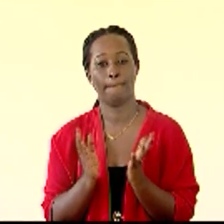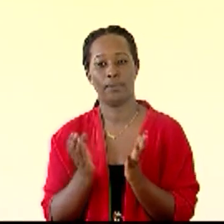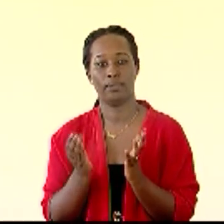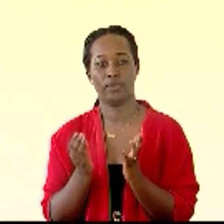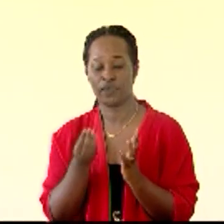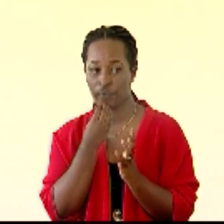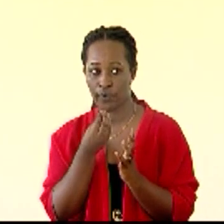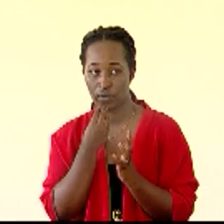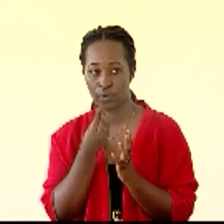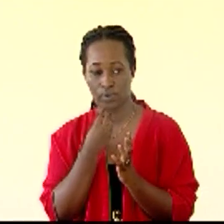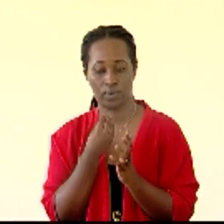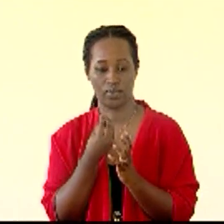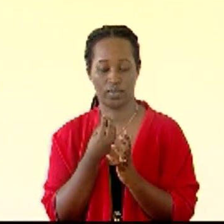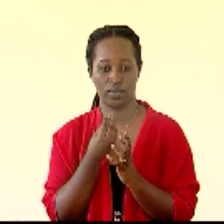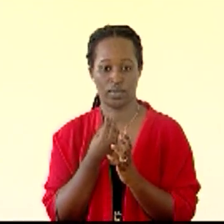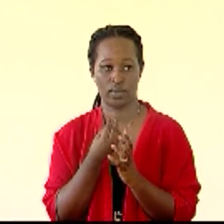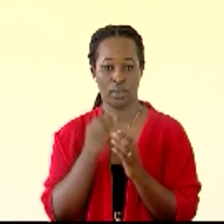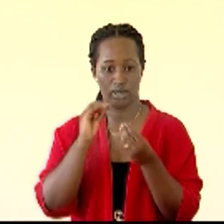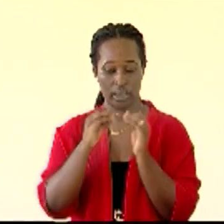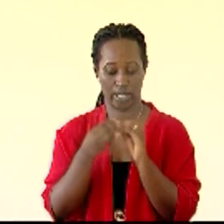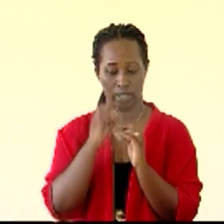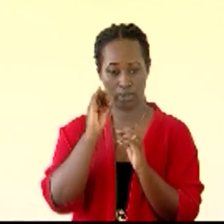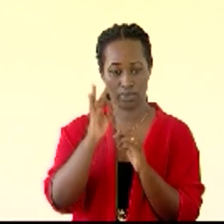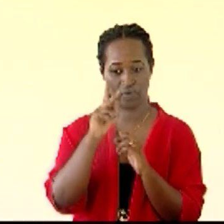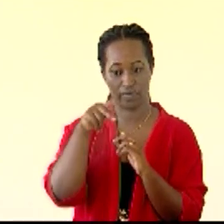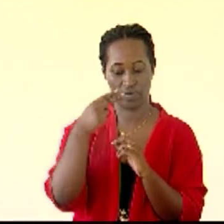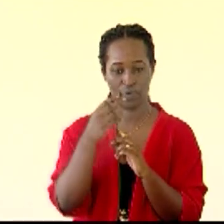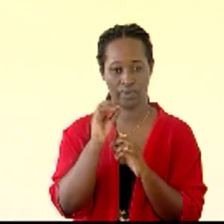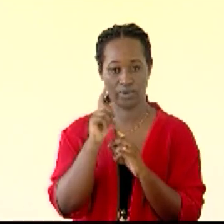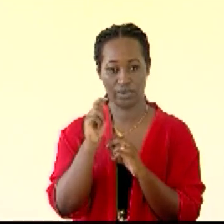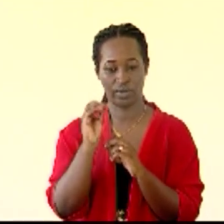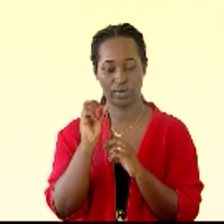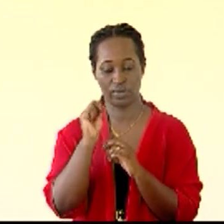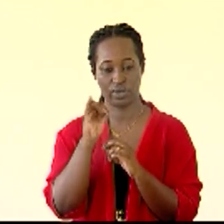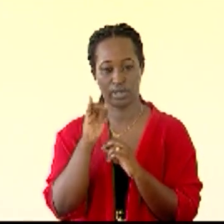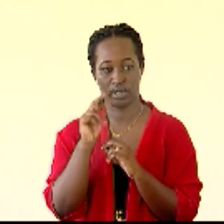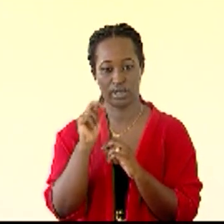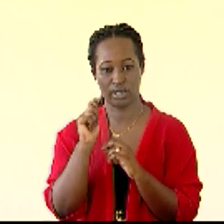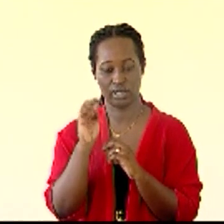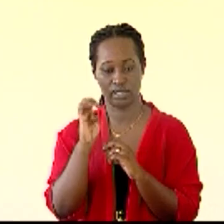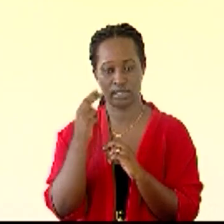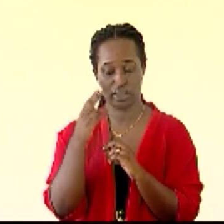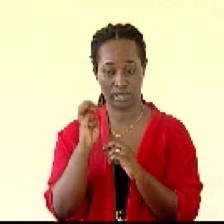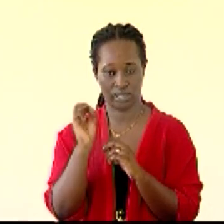foods being made? Like the rate of photosynthesis finally stops. What exactly are they trying to avoid?